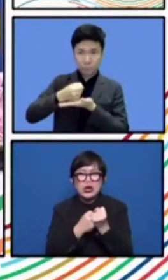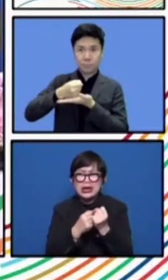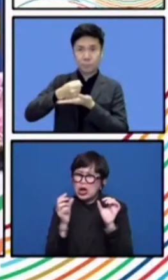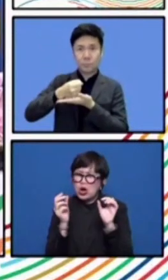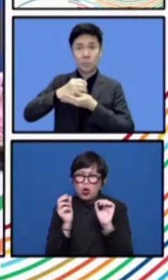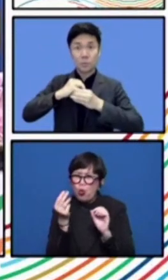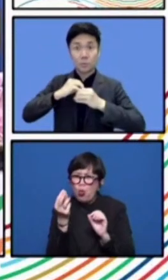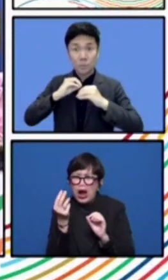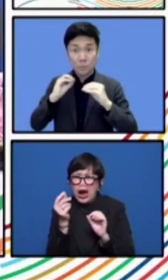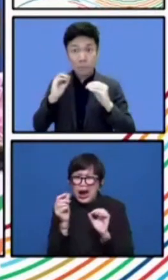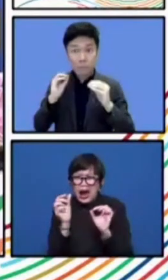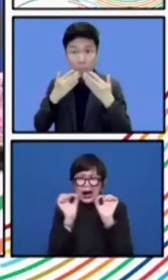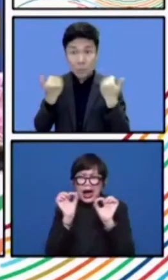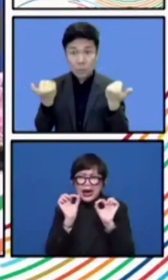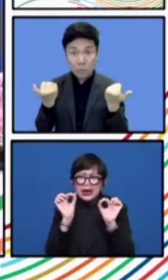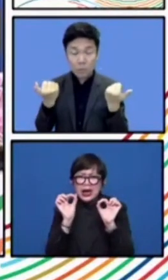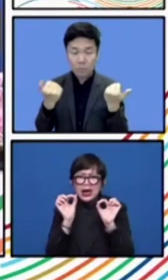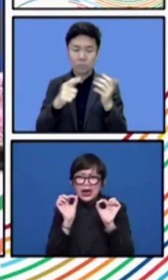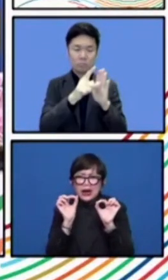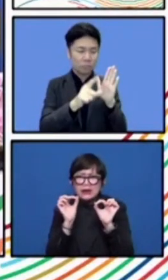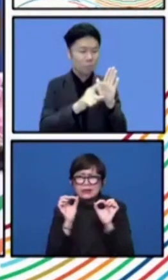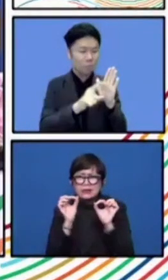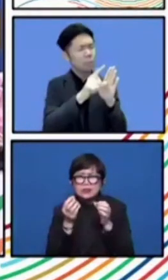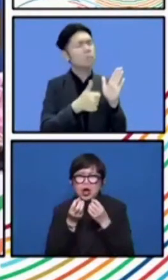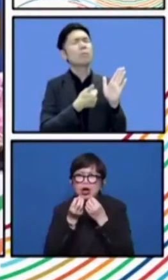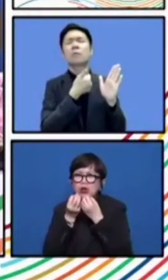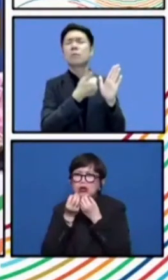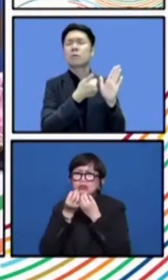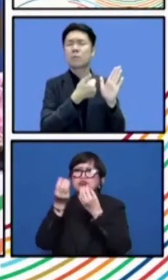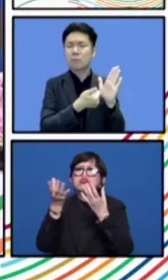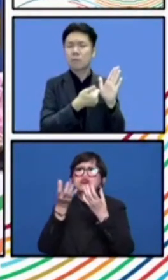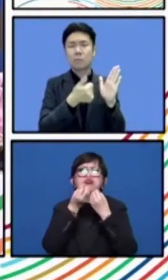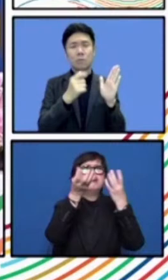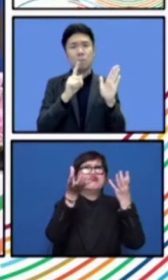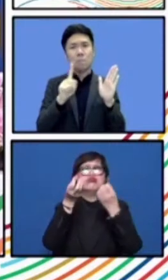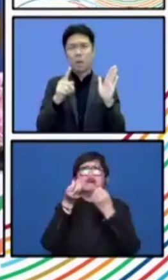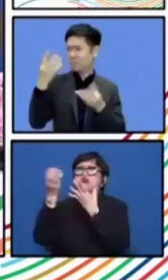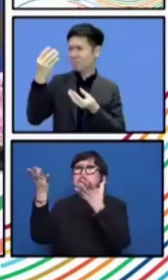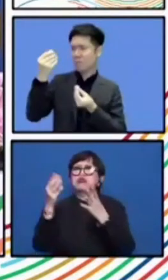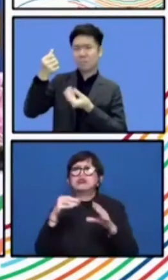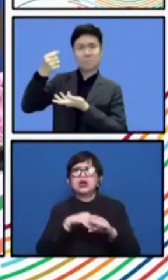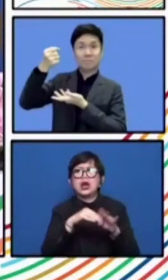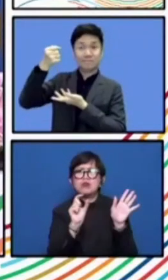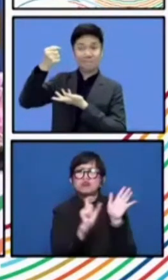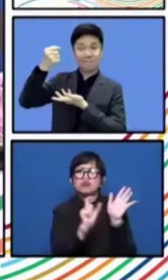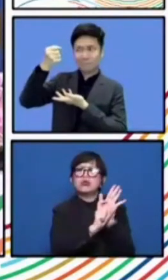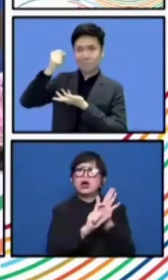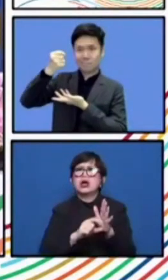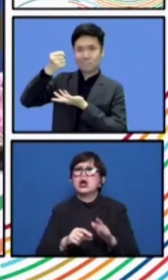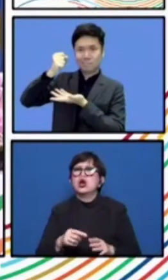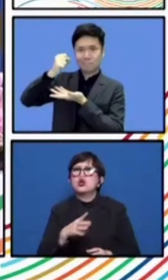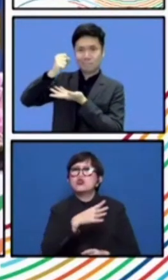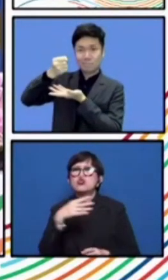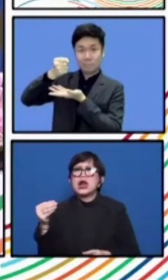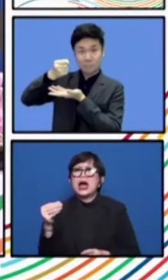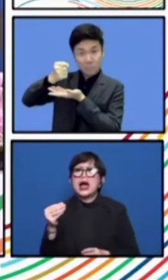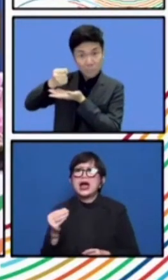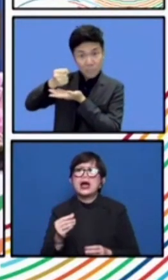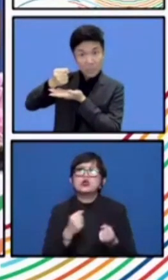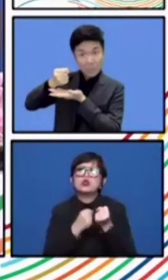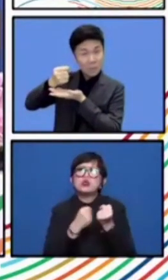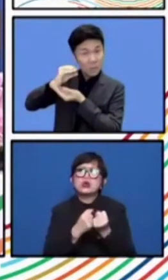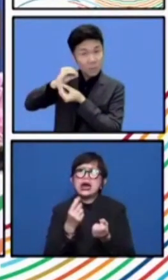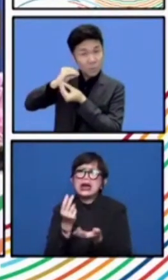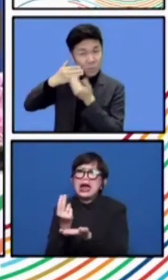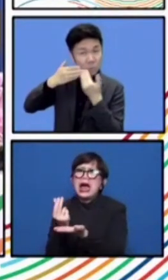no matter what the law says lack of budget support lack of enough financial incentives